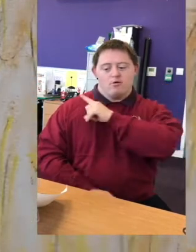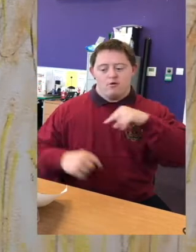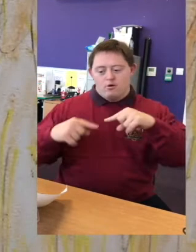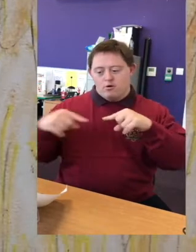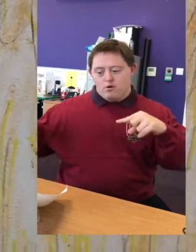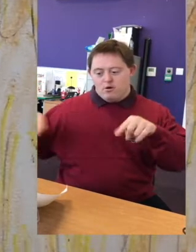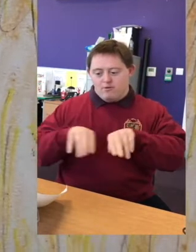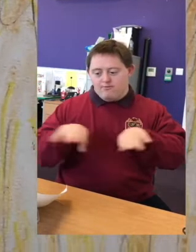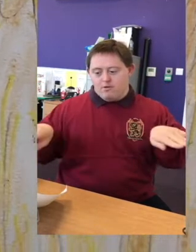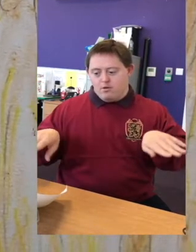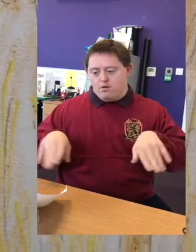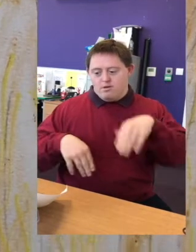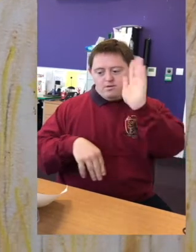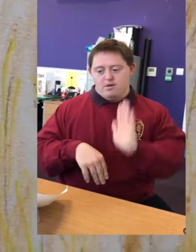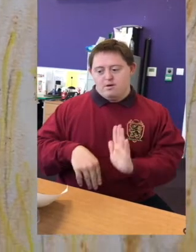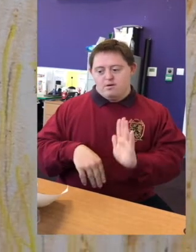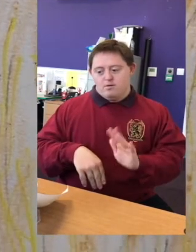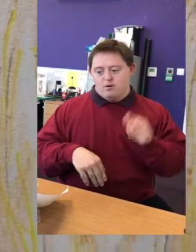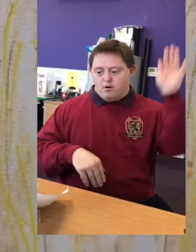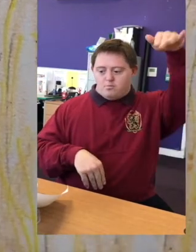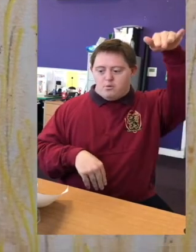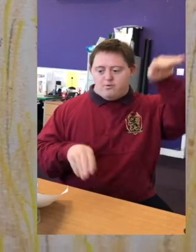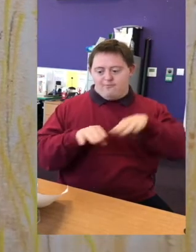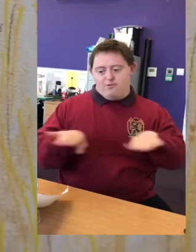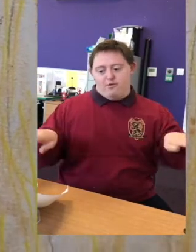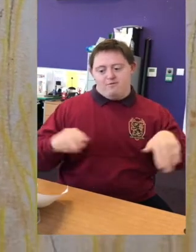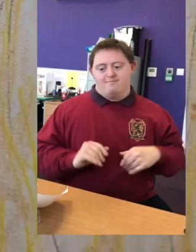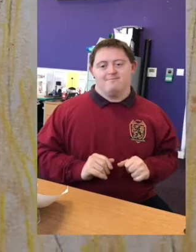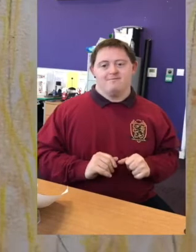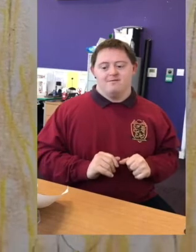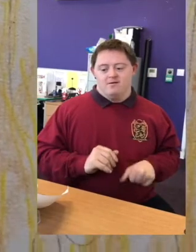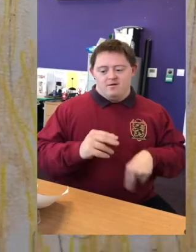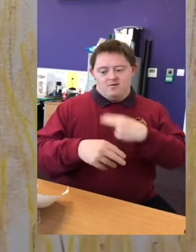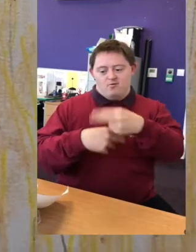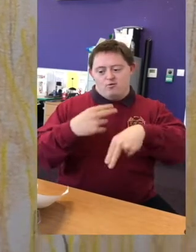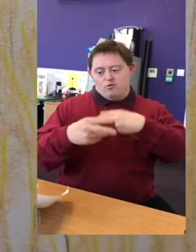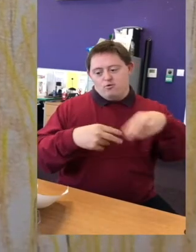A long flowing gown floats above the floor.